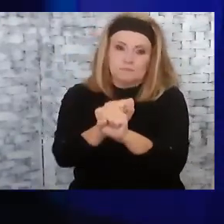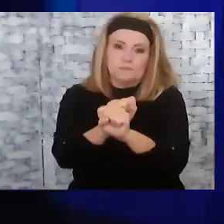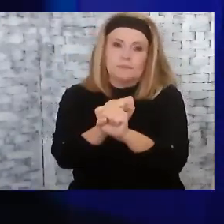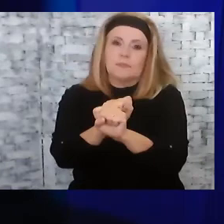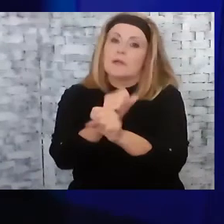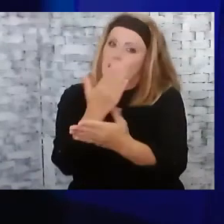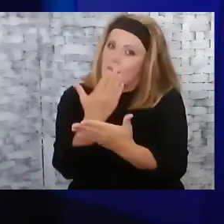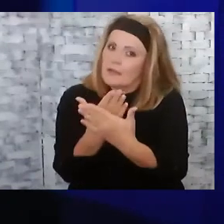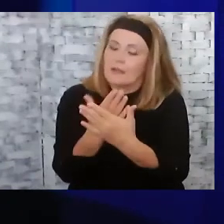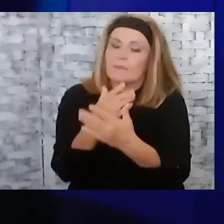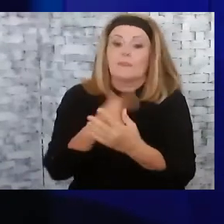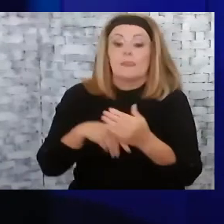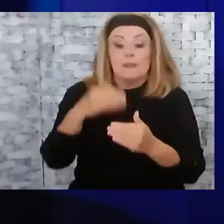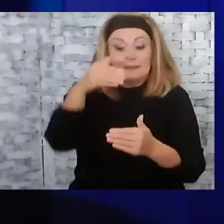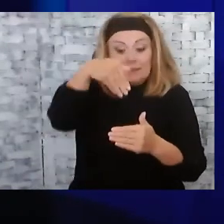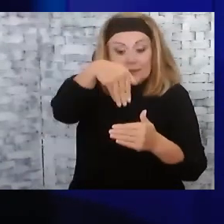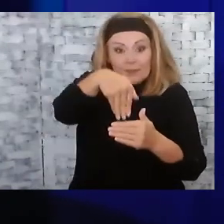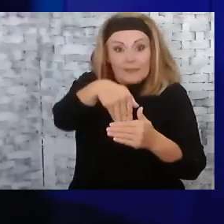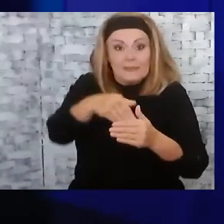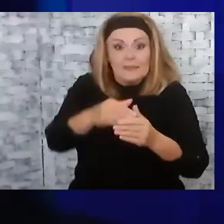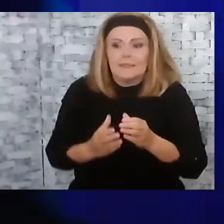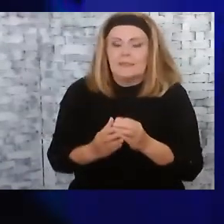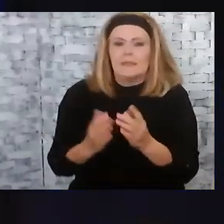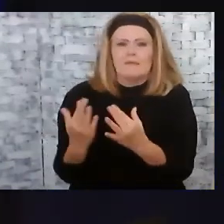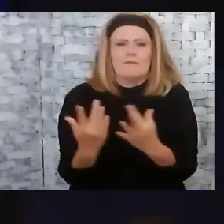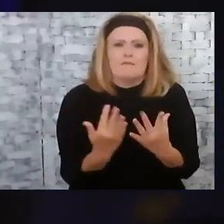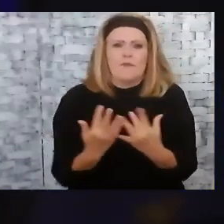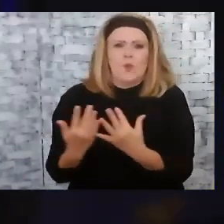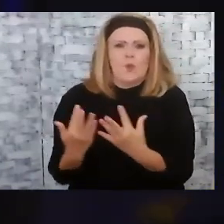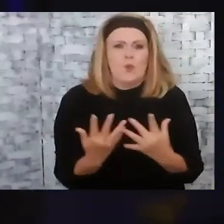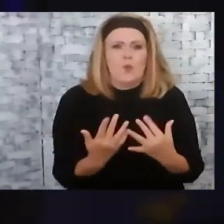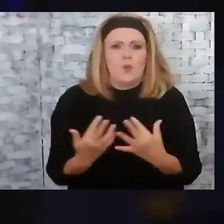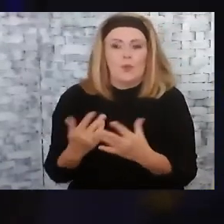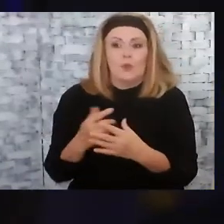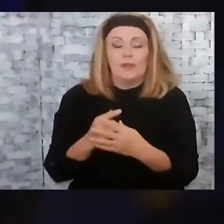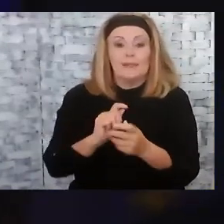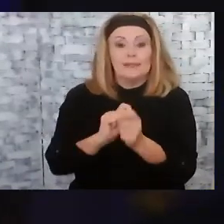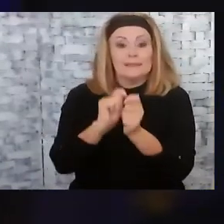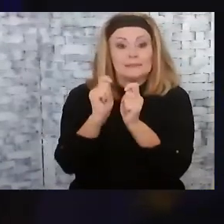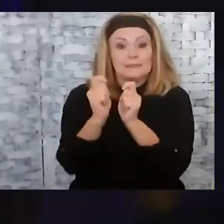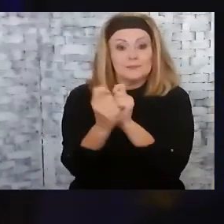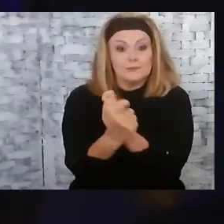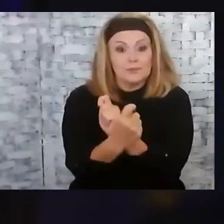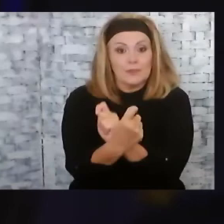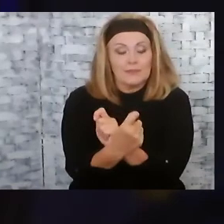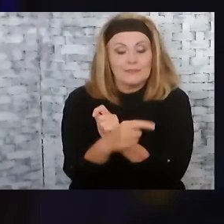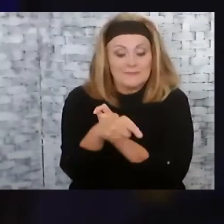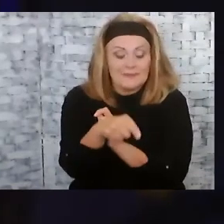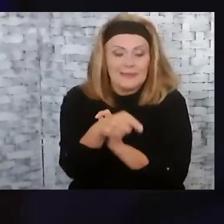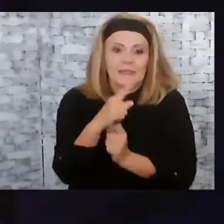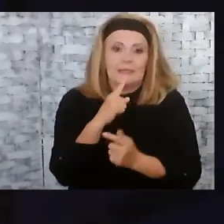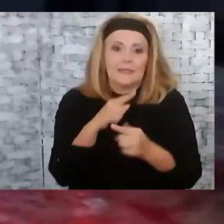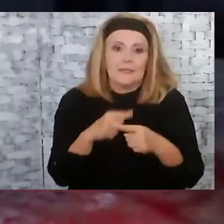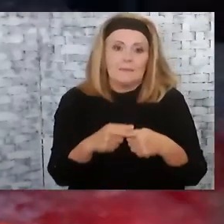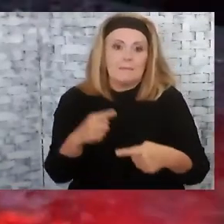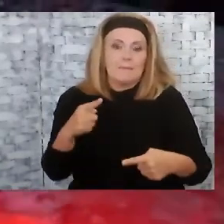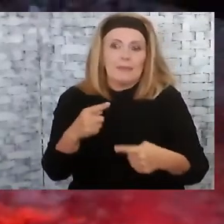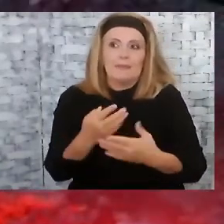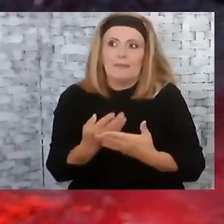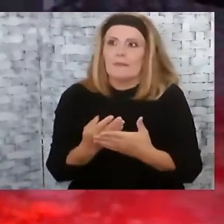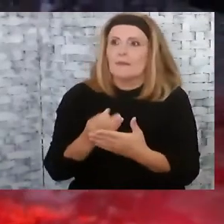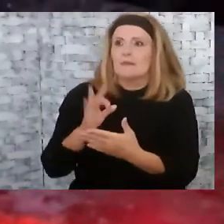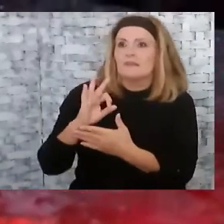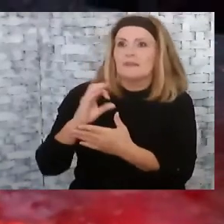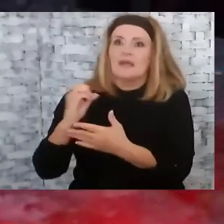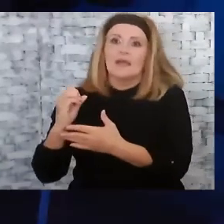is then put into a melting furnace that transforms the metal and flux into a molten material, usually within 30 to